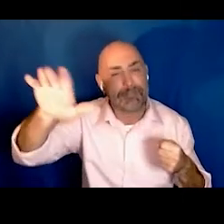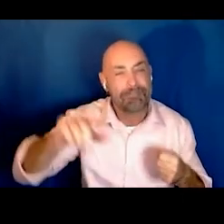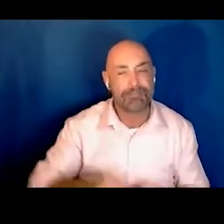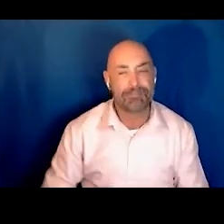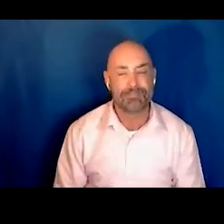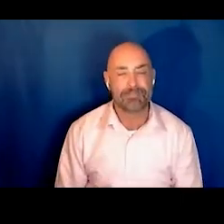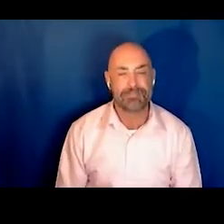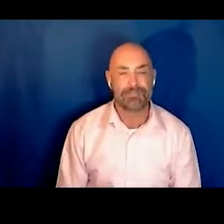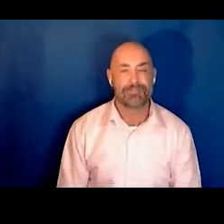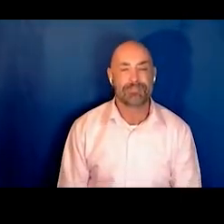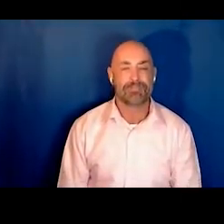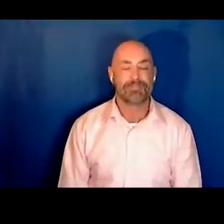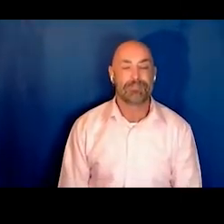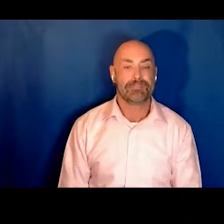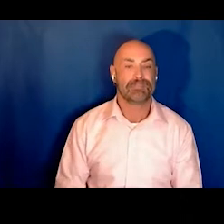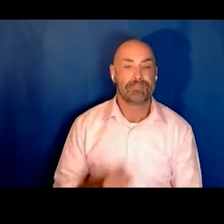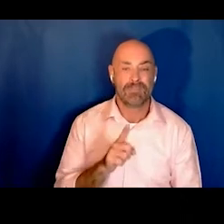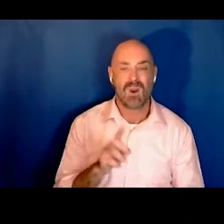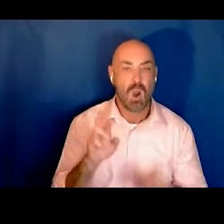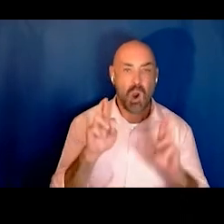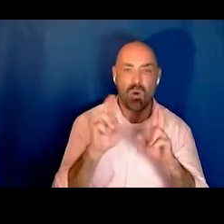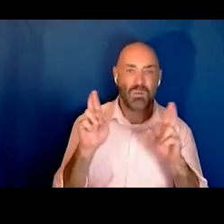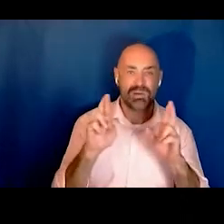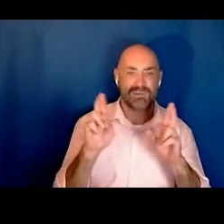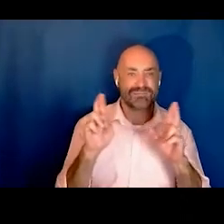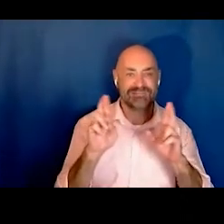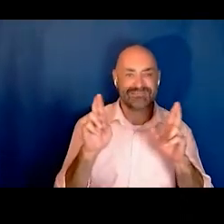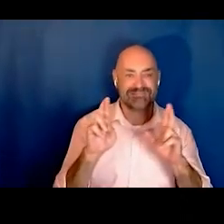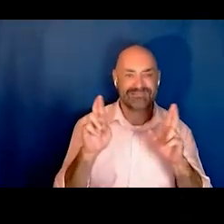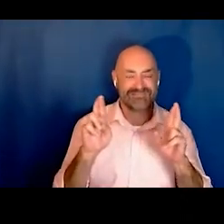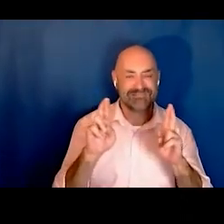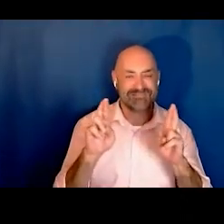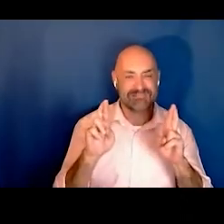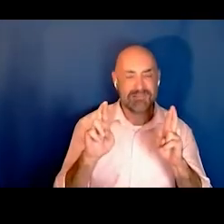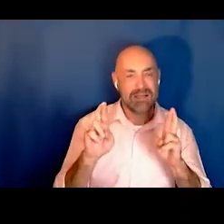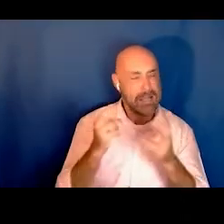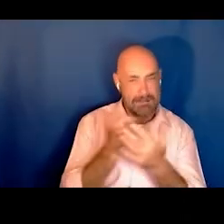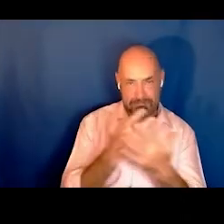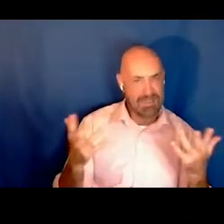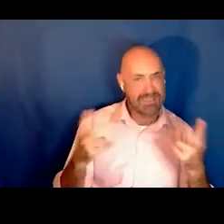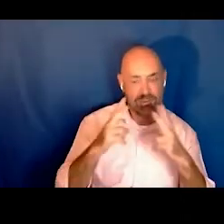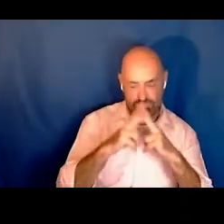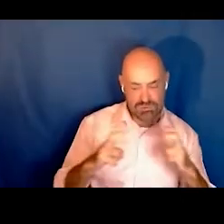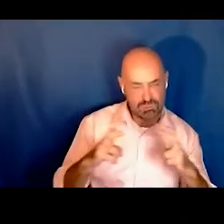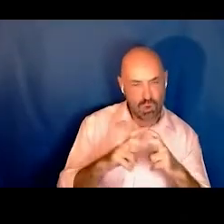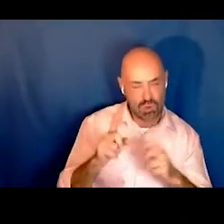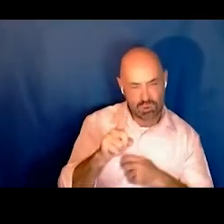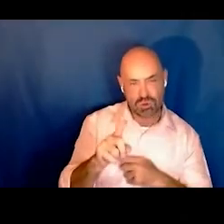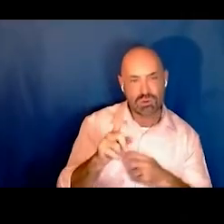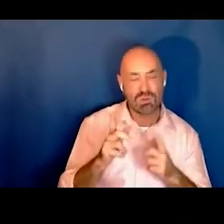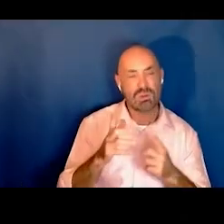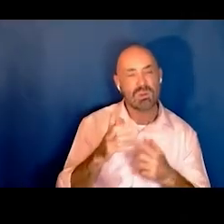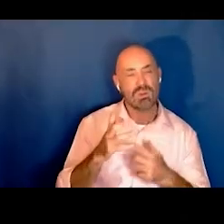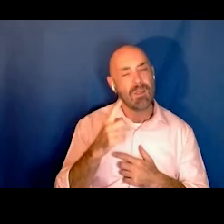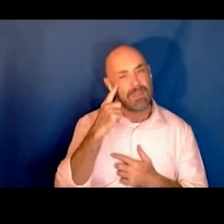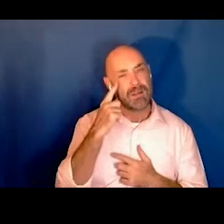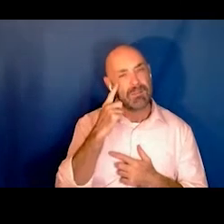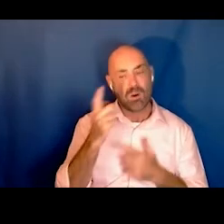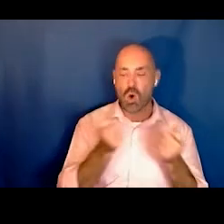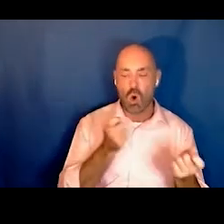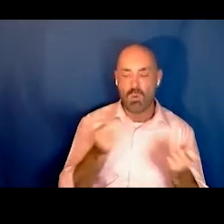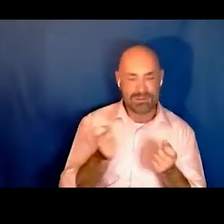So if we take a closer look at hope, many of the researchers looking at important coping strategies for children and young people